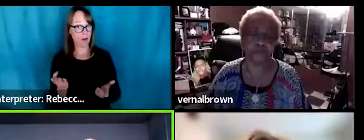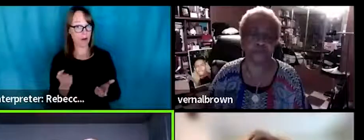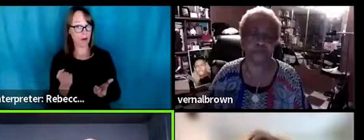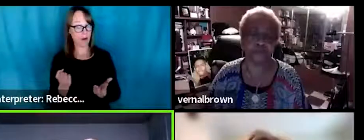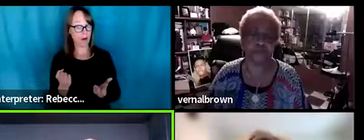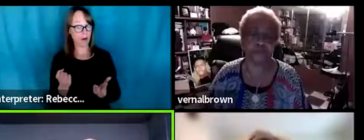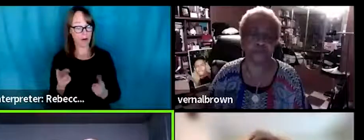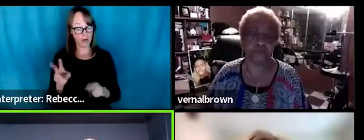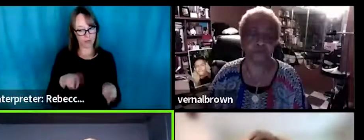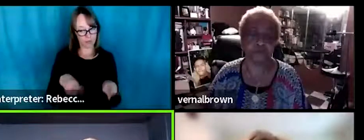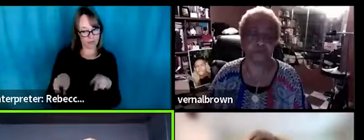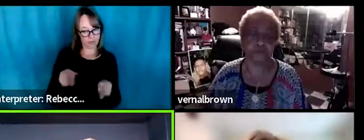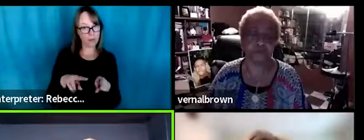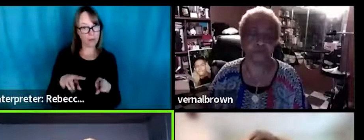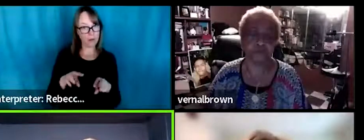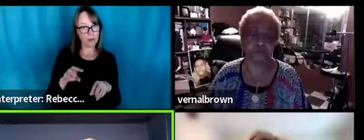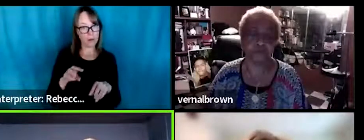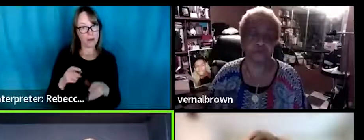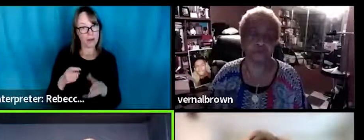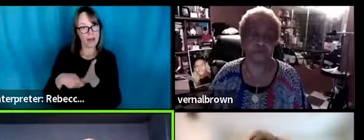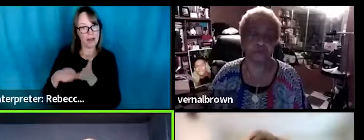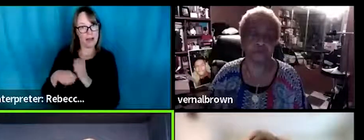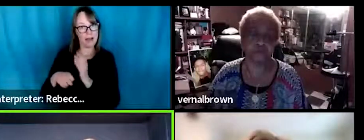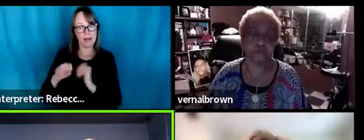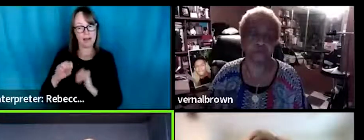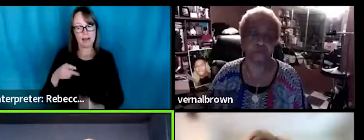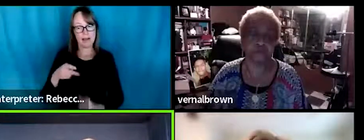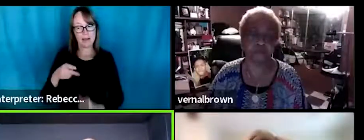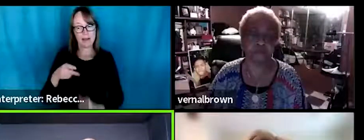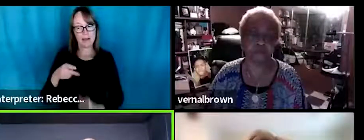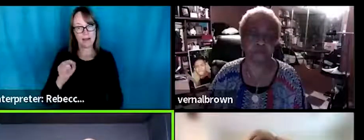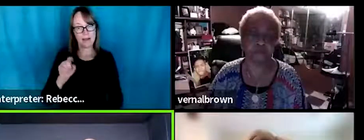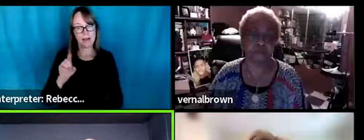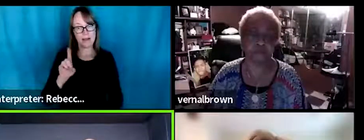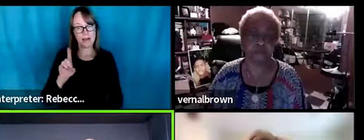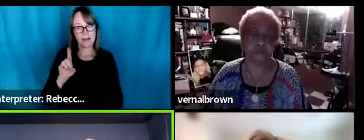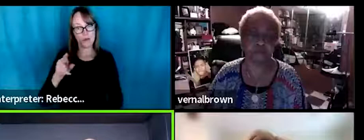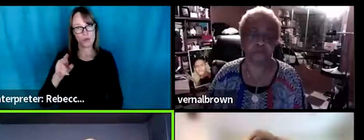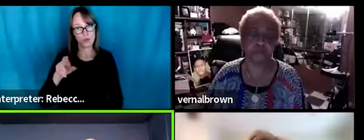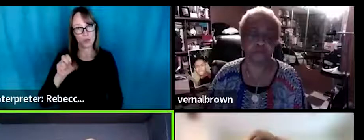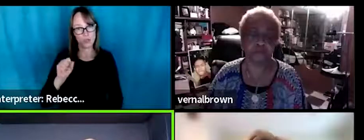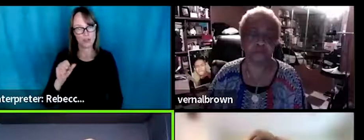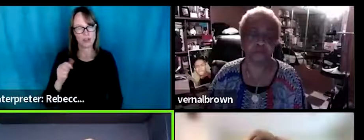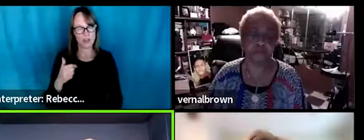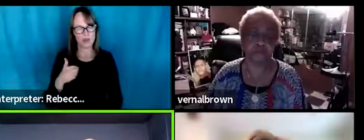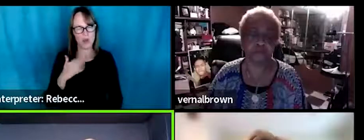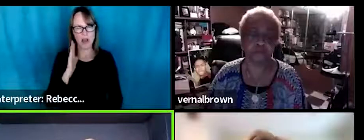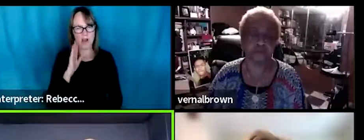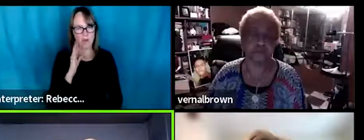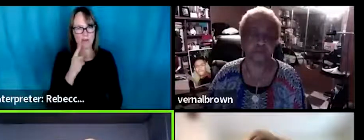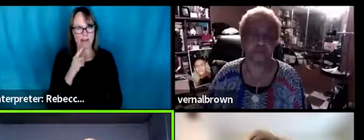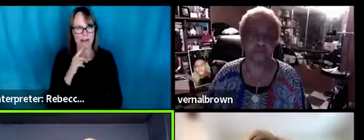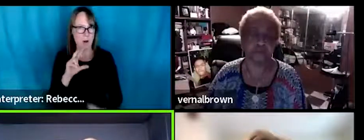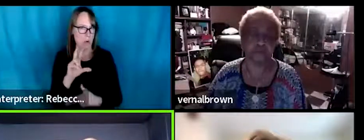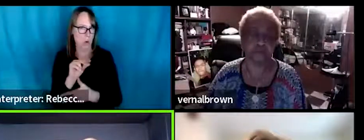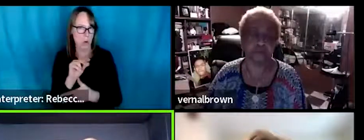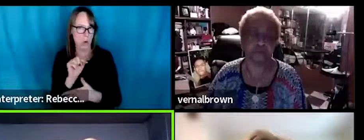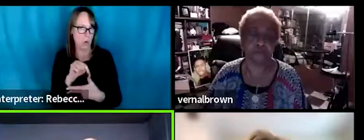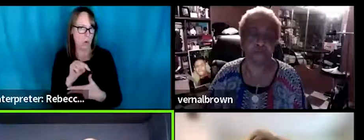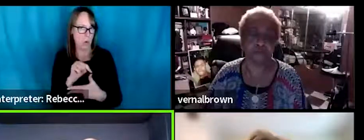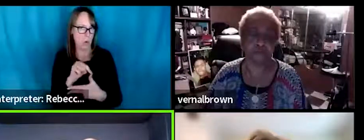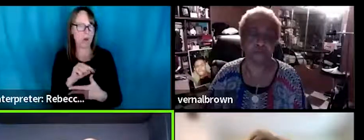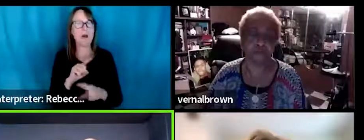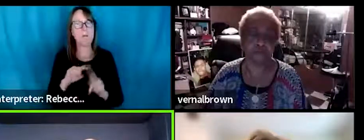So I would be voting no on increasing those amounts at this time. But the other ones I could live